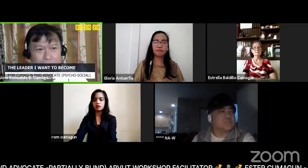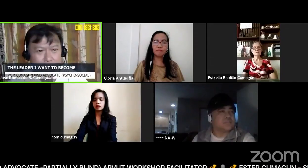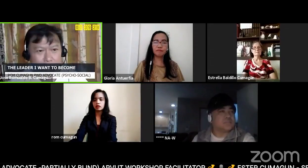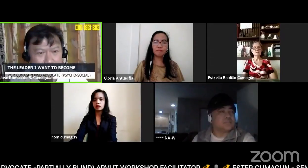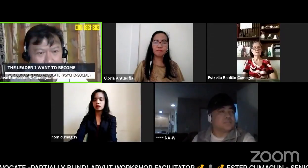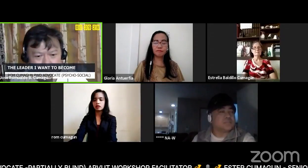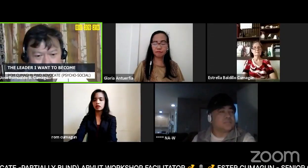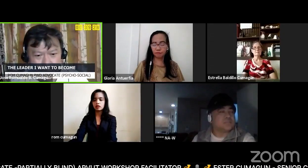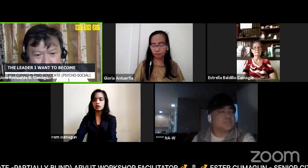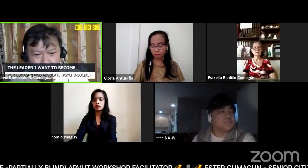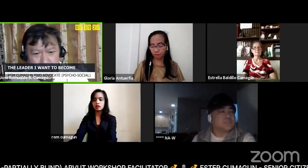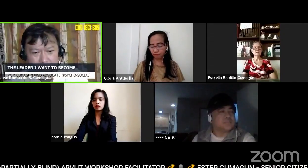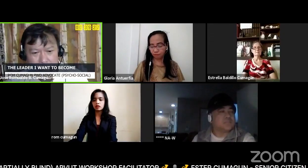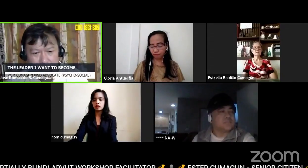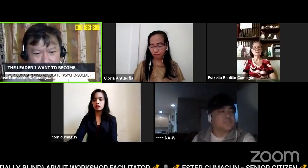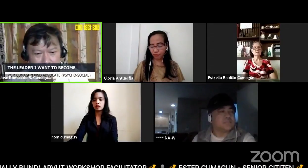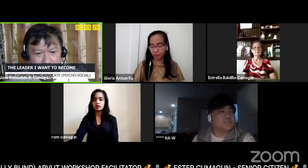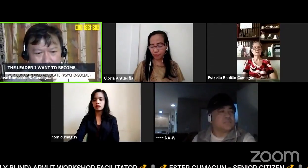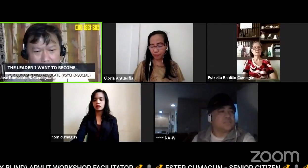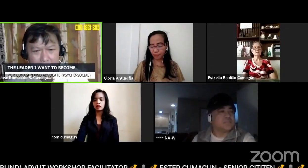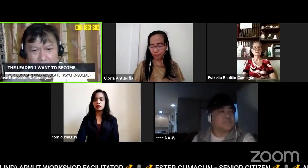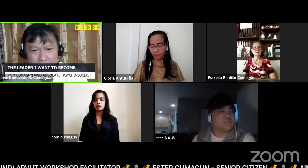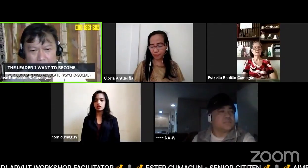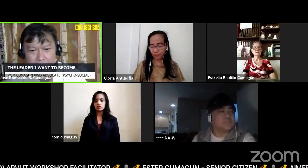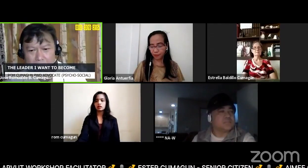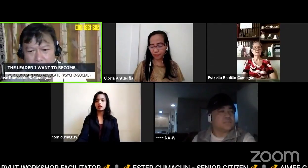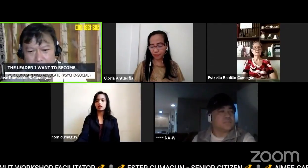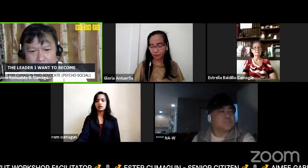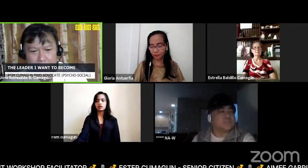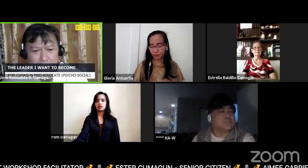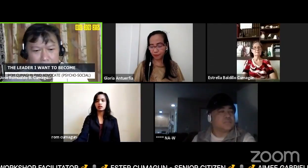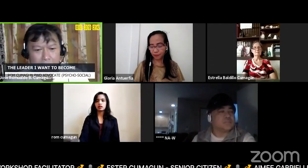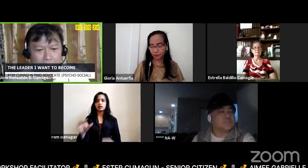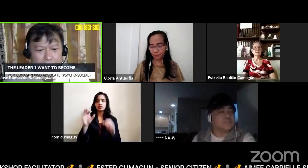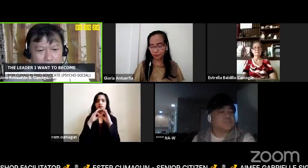family na. Okay, the family. Okay, the family.